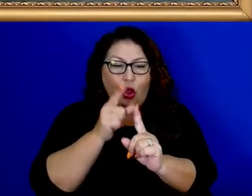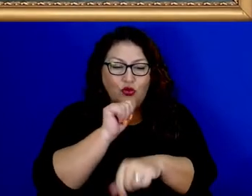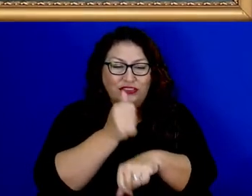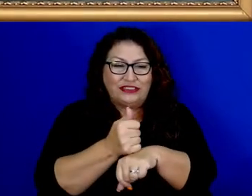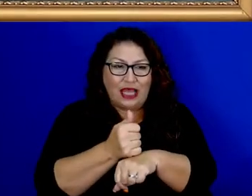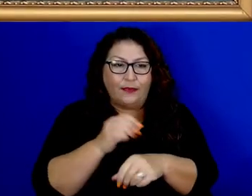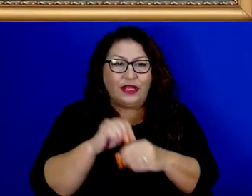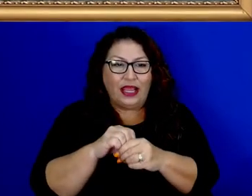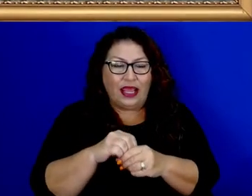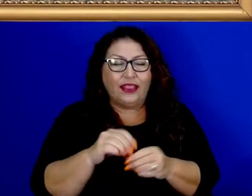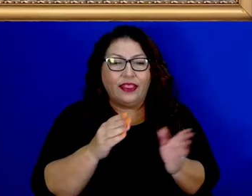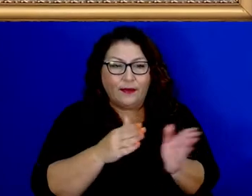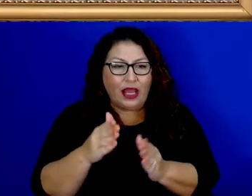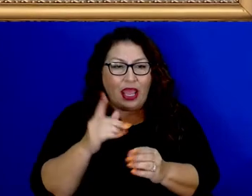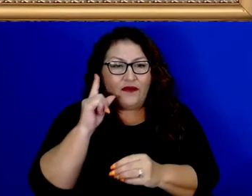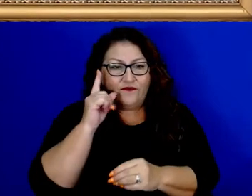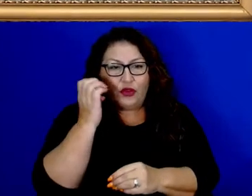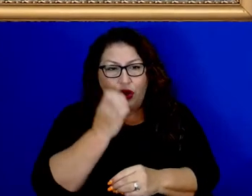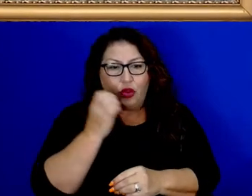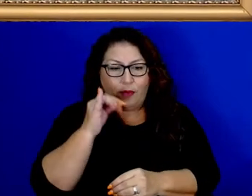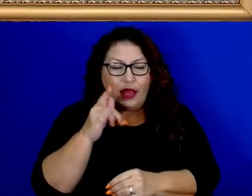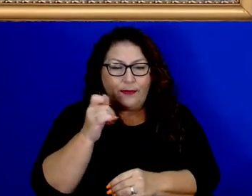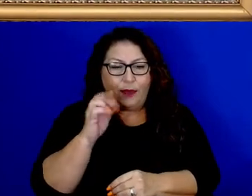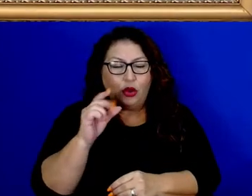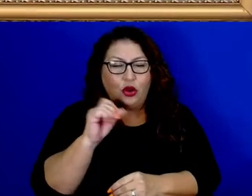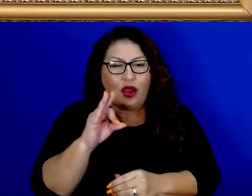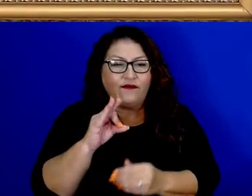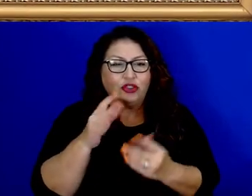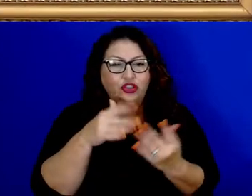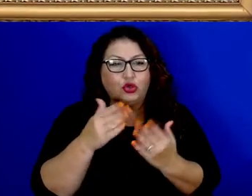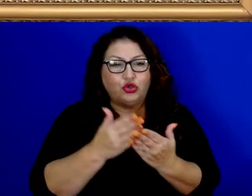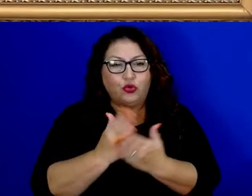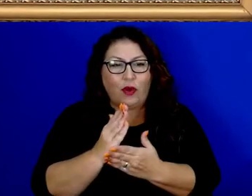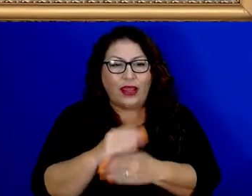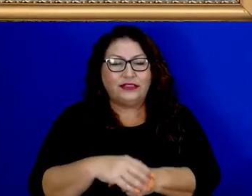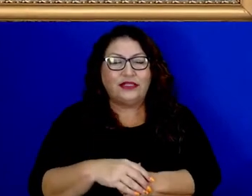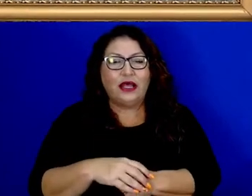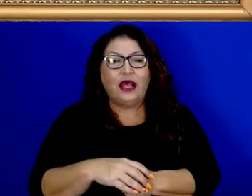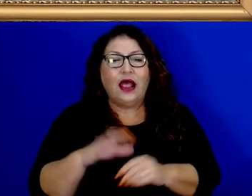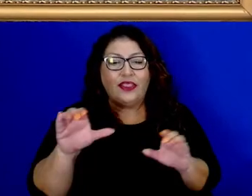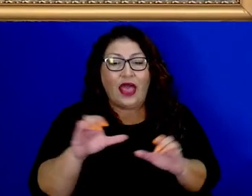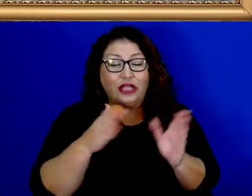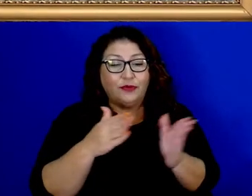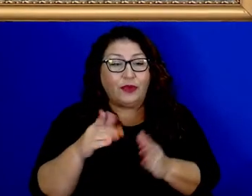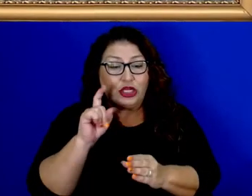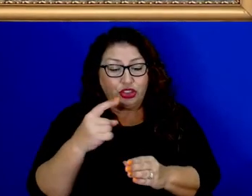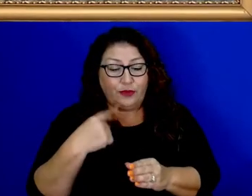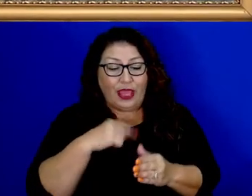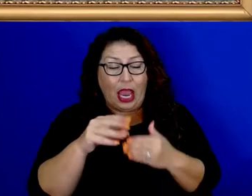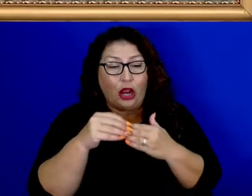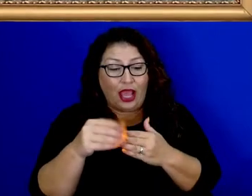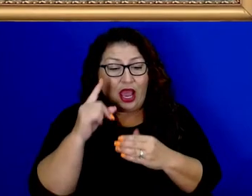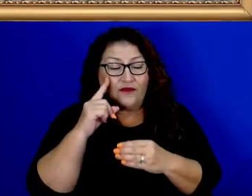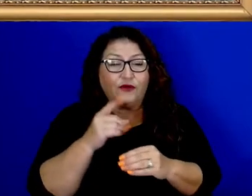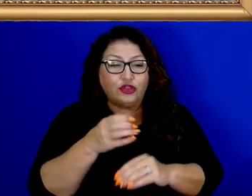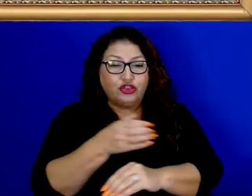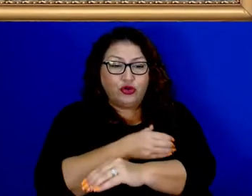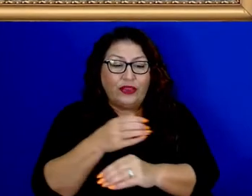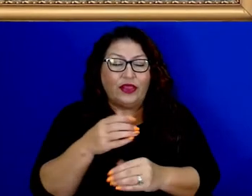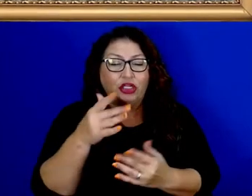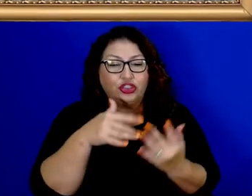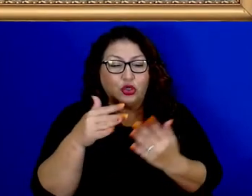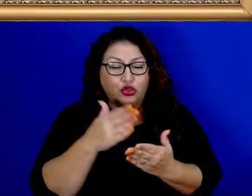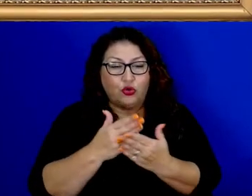European Pillar of Social Rights. The Action Plan should be our guide for strengthening the social rights that support gender